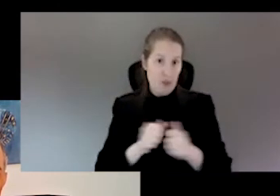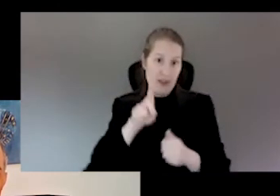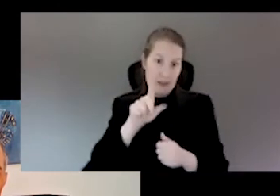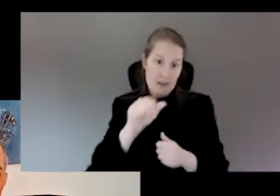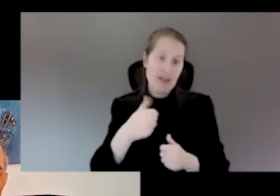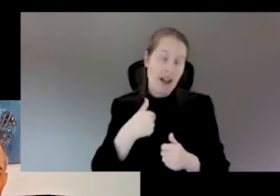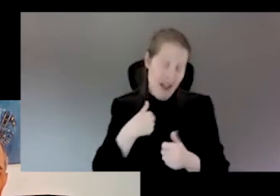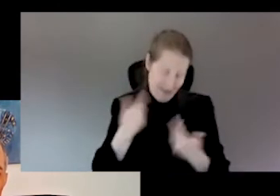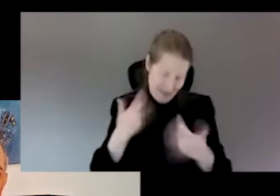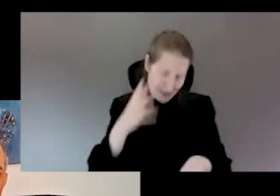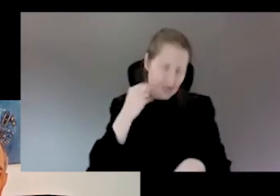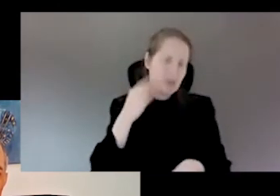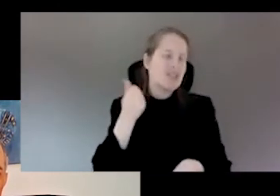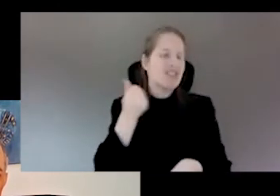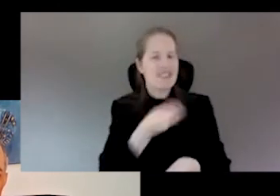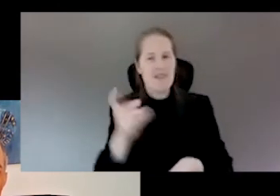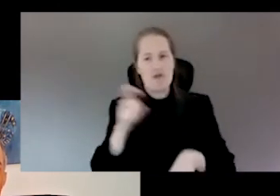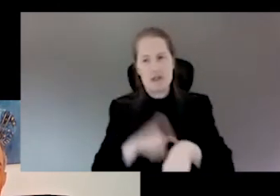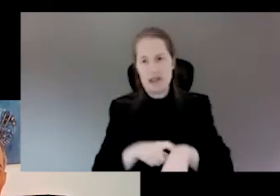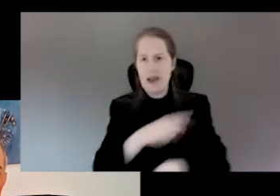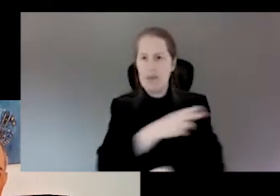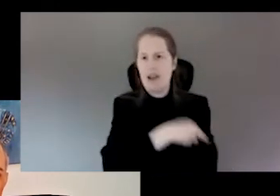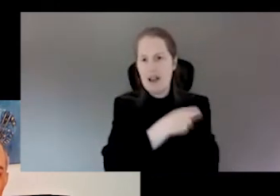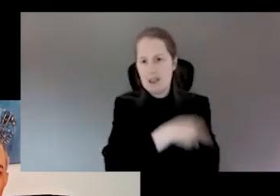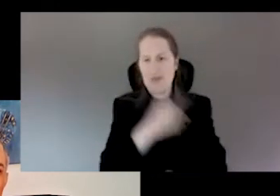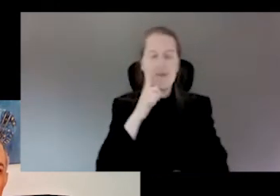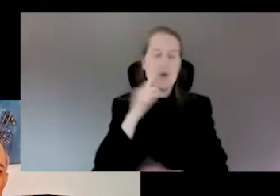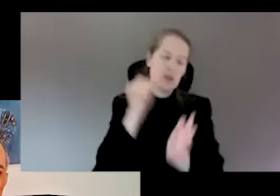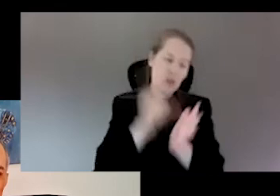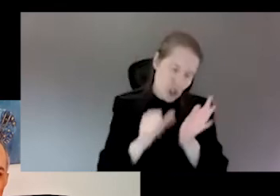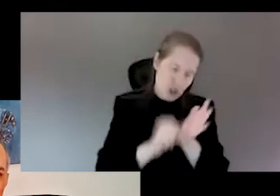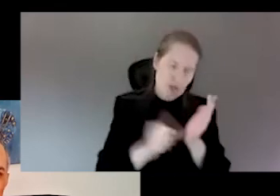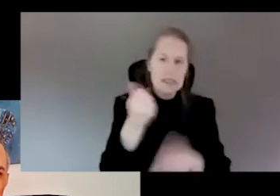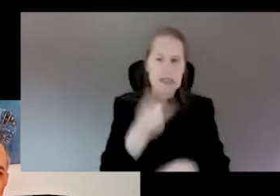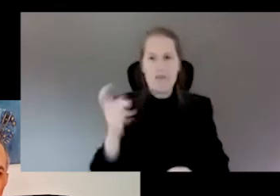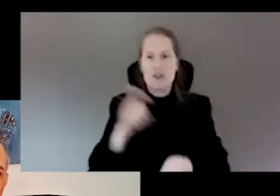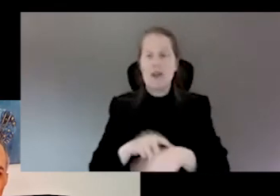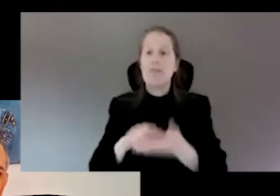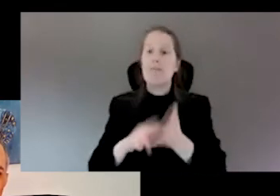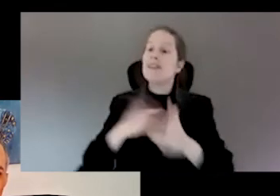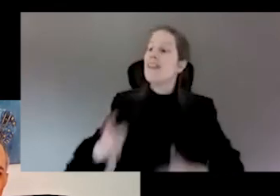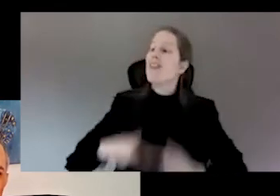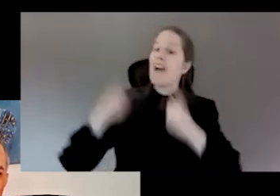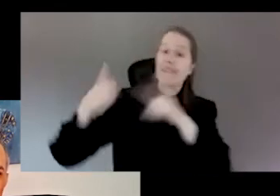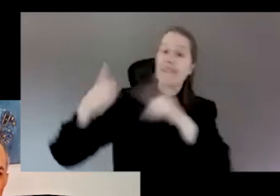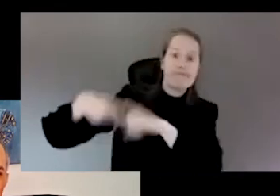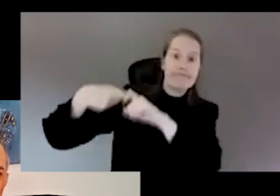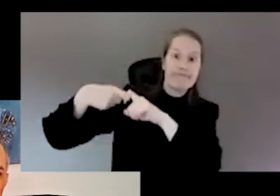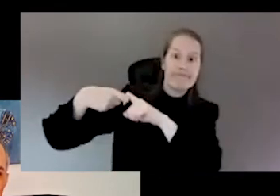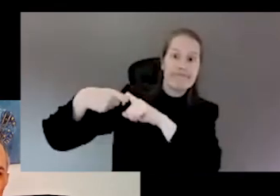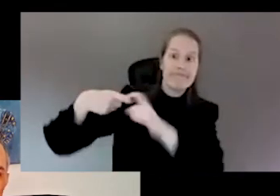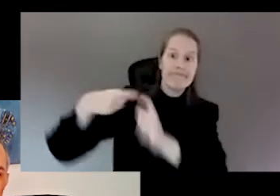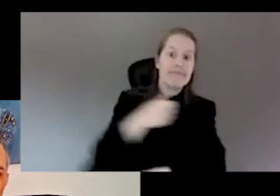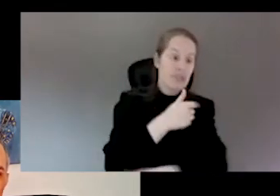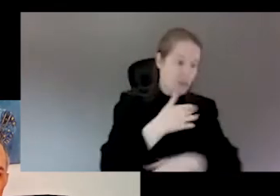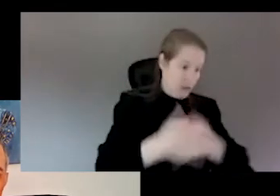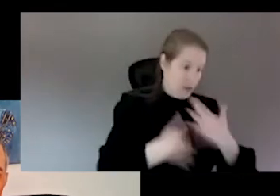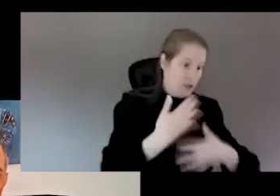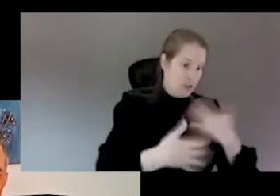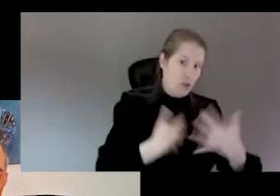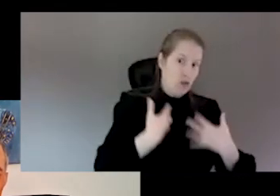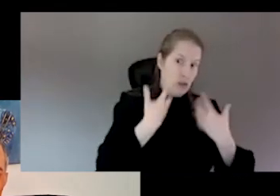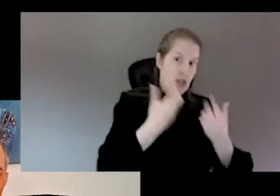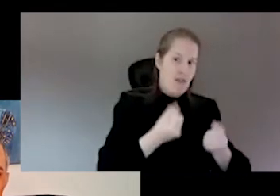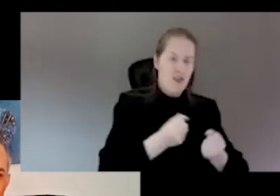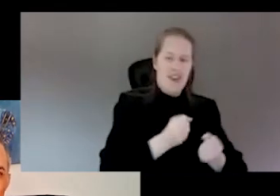through multiple hospitalizations for surgeries and feeling like you have to start over after you have had a major